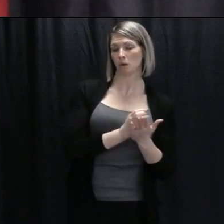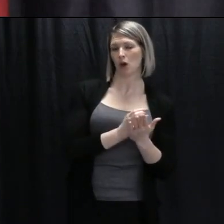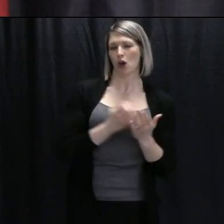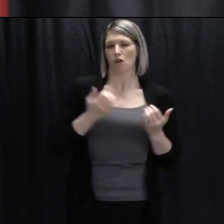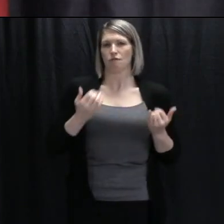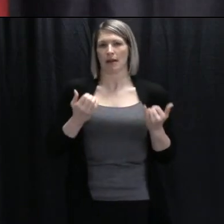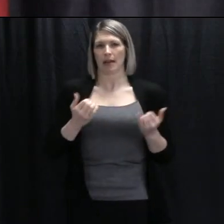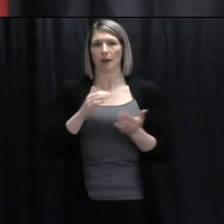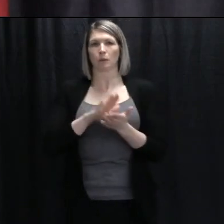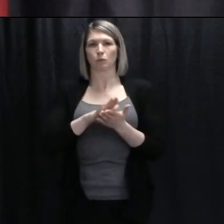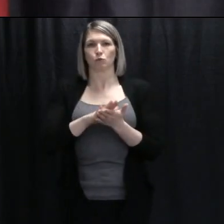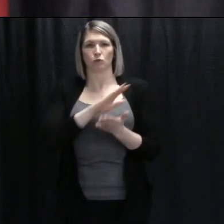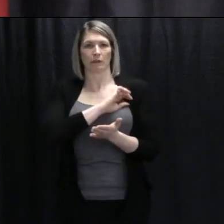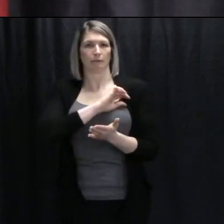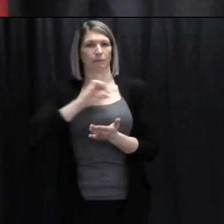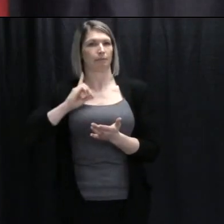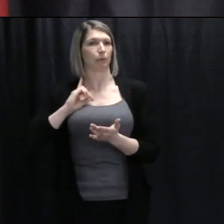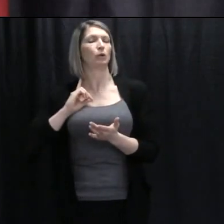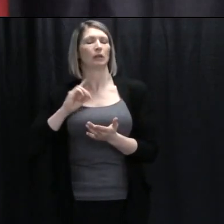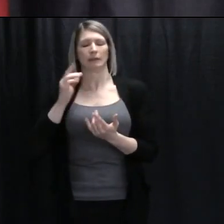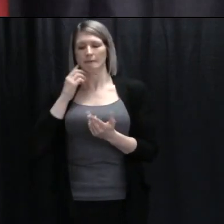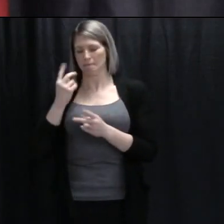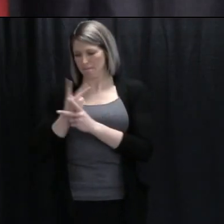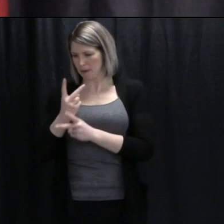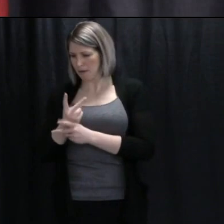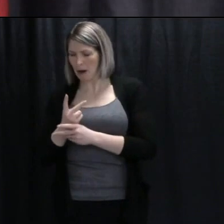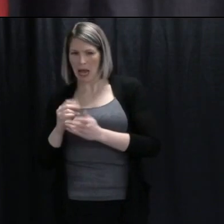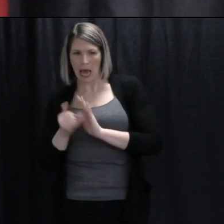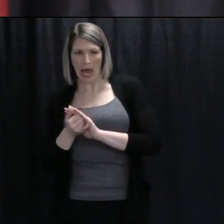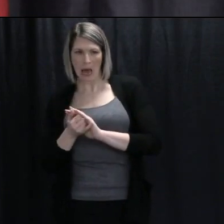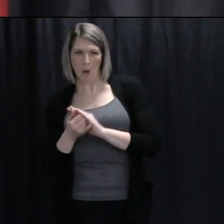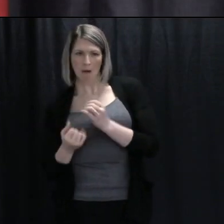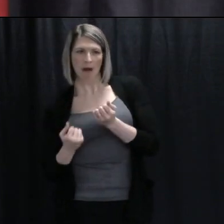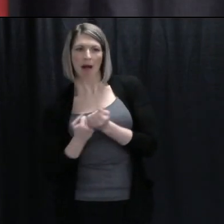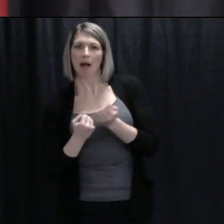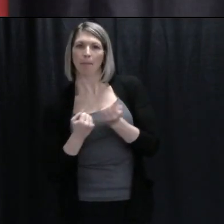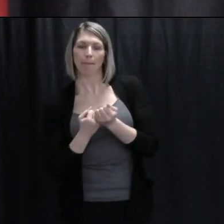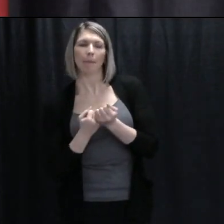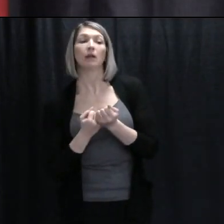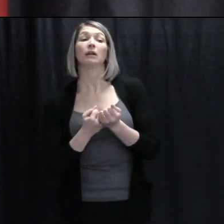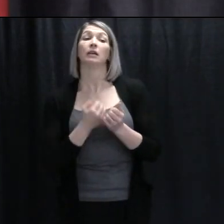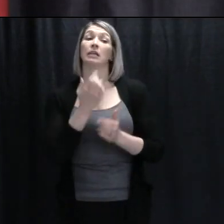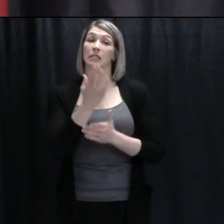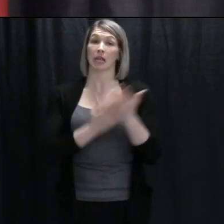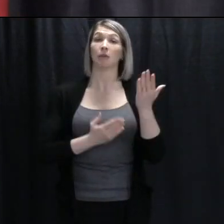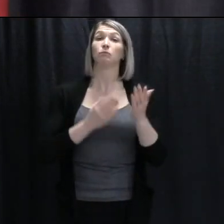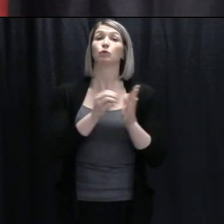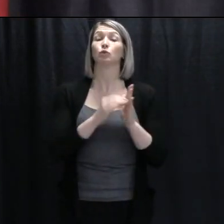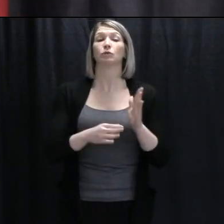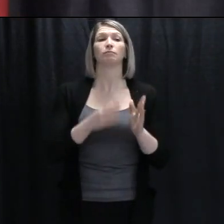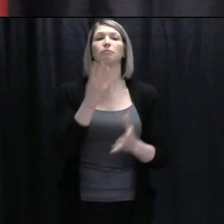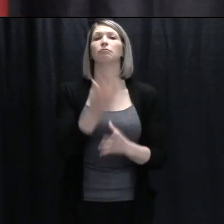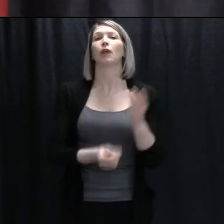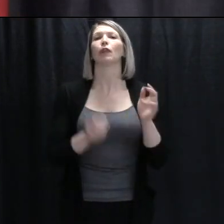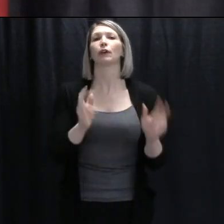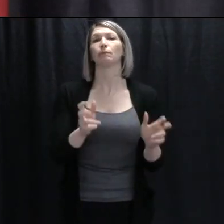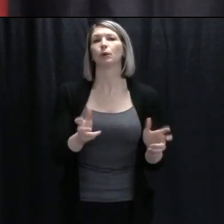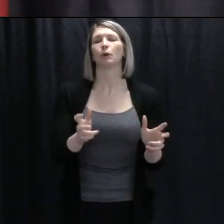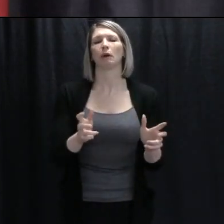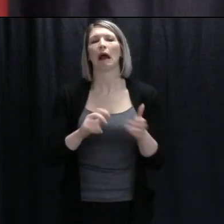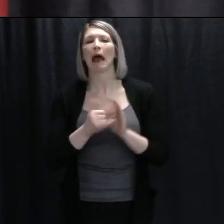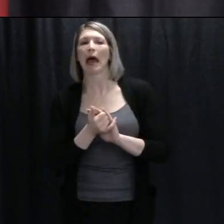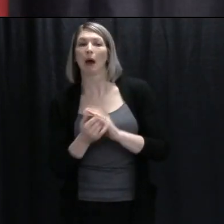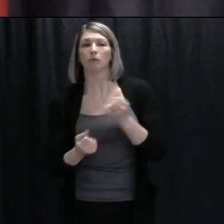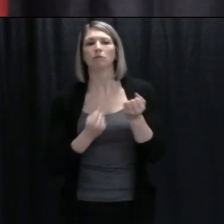determining the need for computer hardware and connectivity for students without access. The school